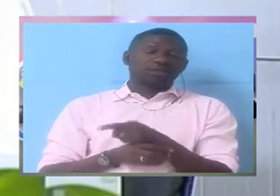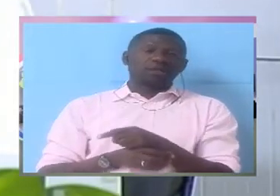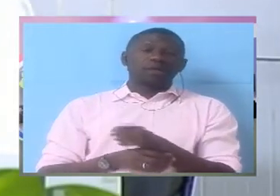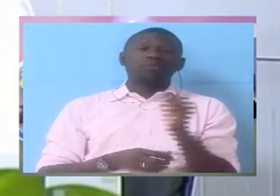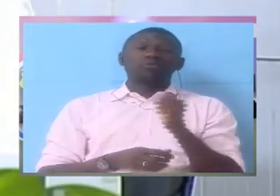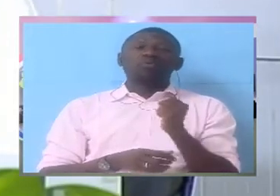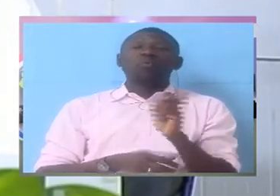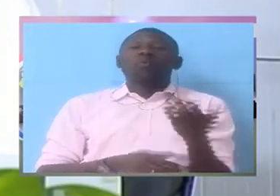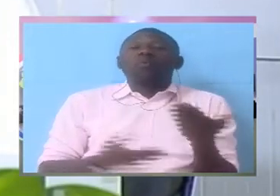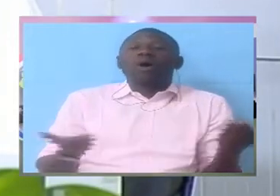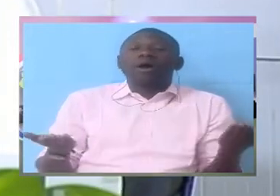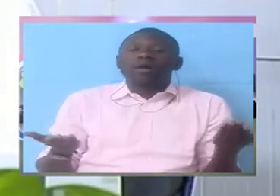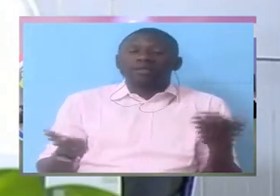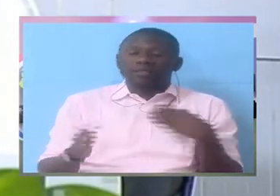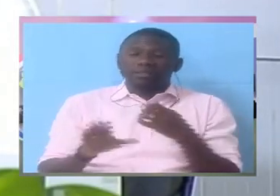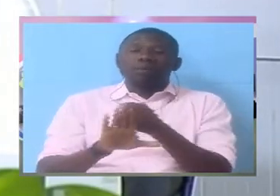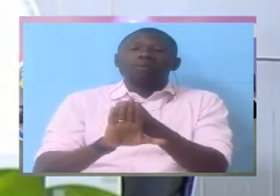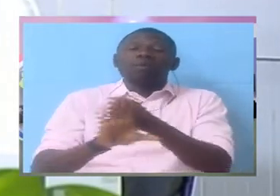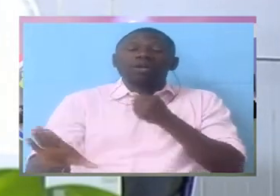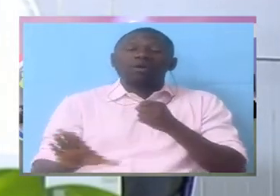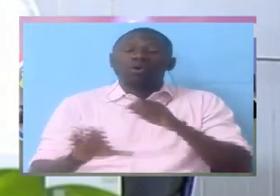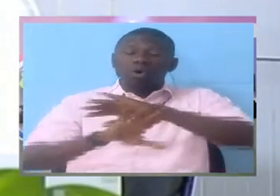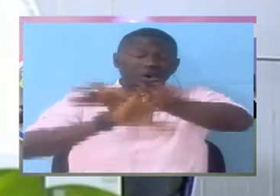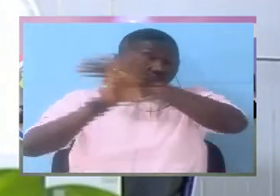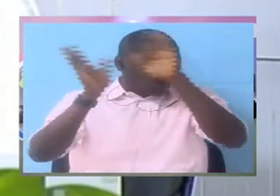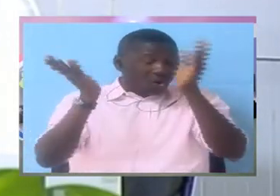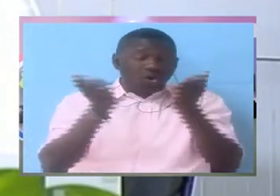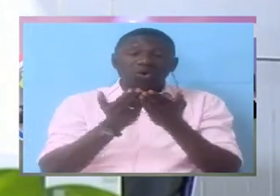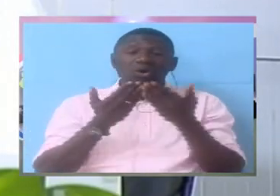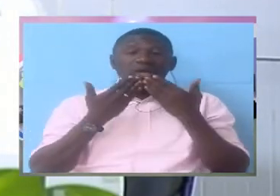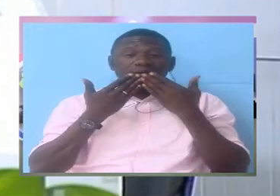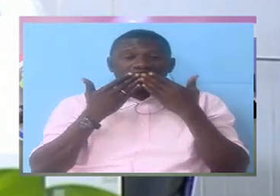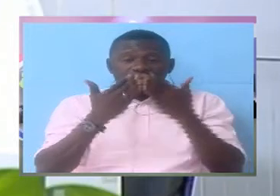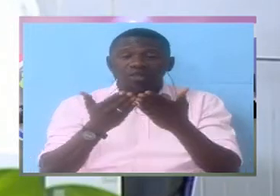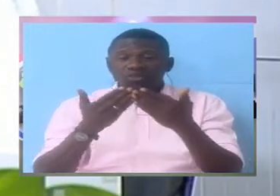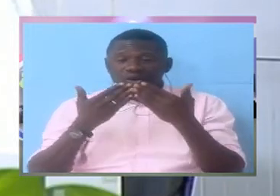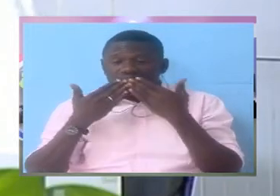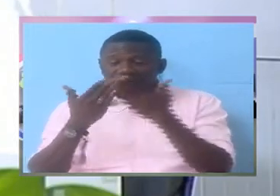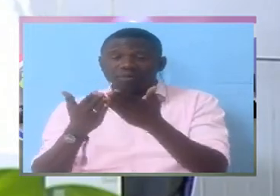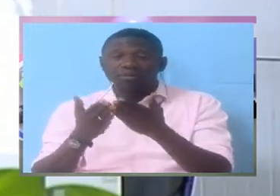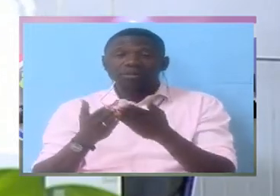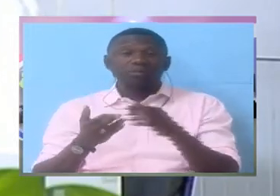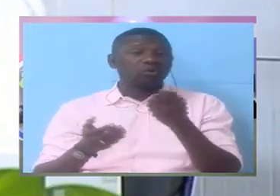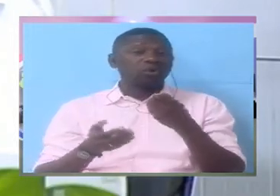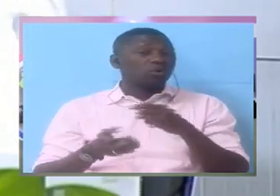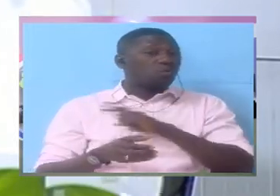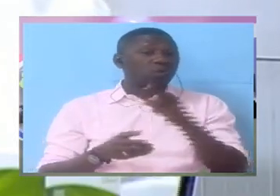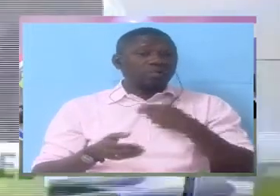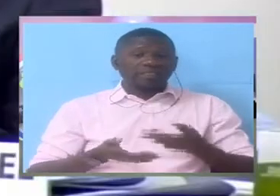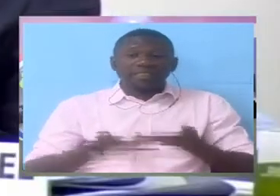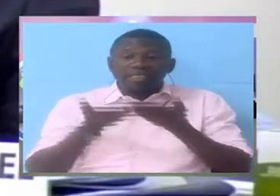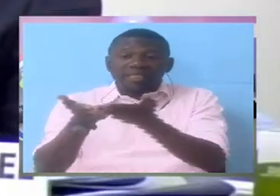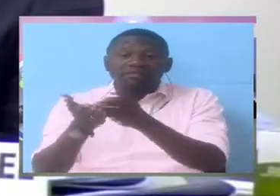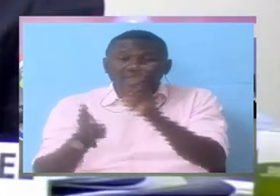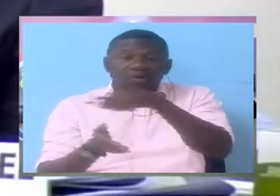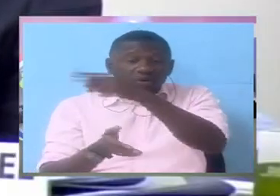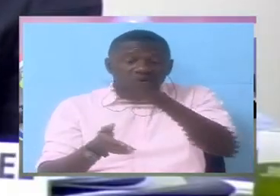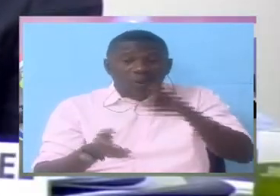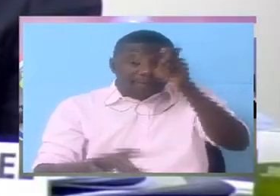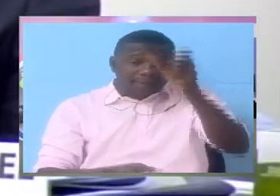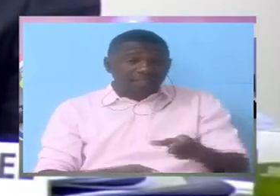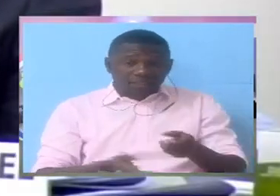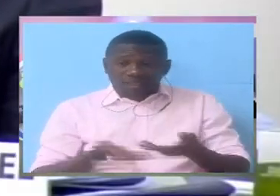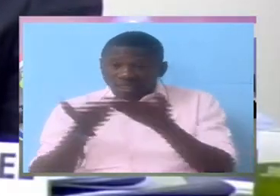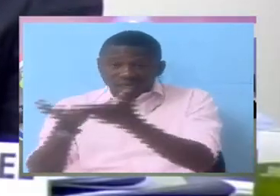protect all informations to fall in the wrong hand. Puruka kataka kibaro